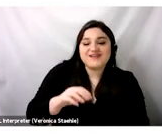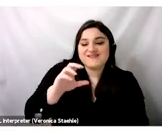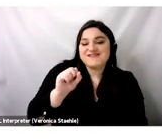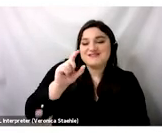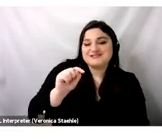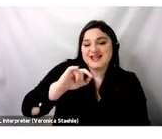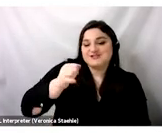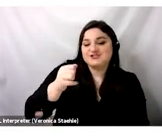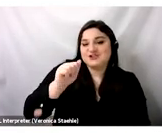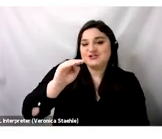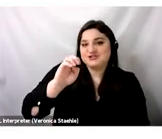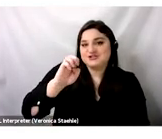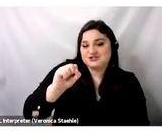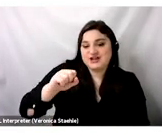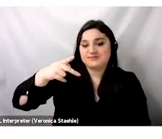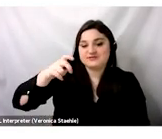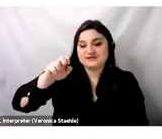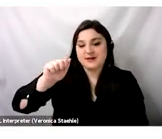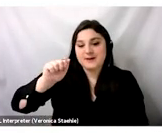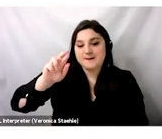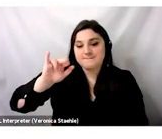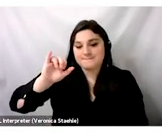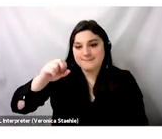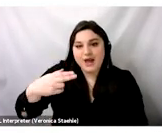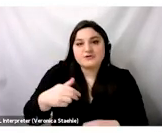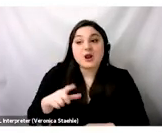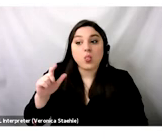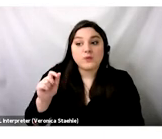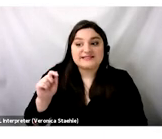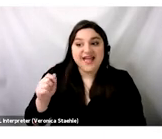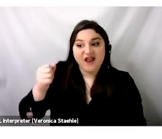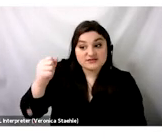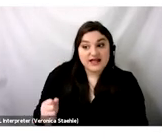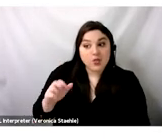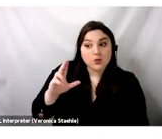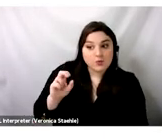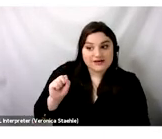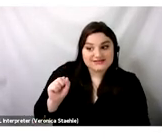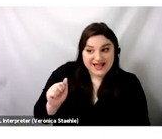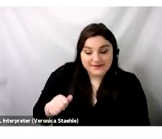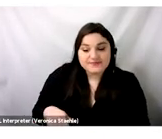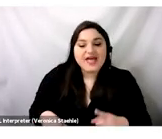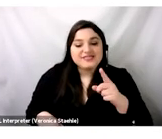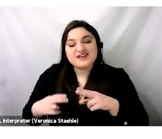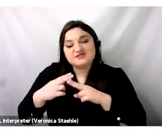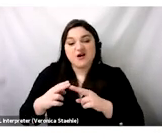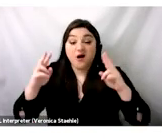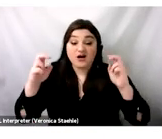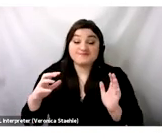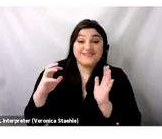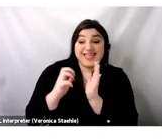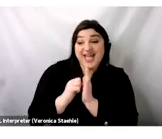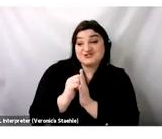in Louisiana, which has also been deemed coined the a cancer alley, and there is